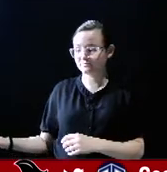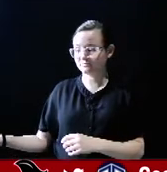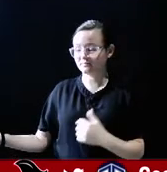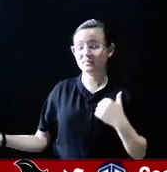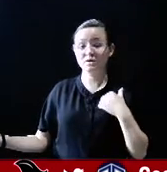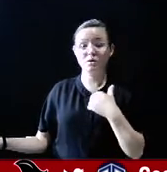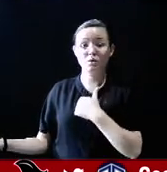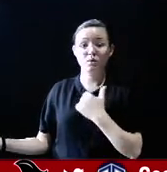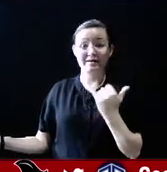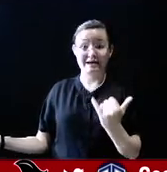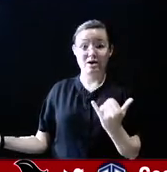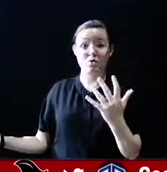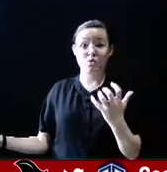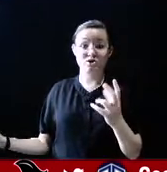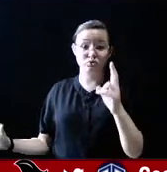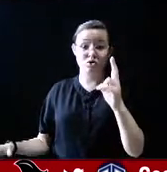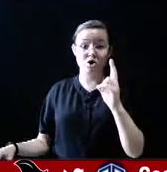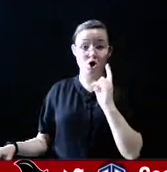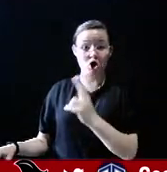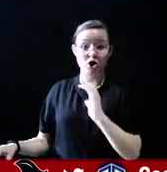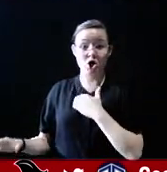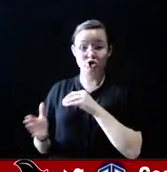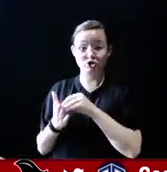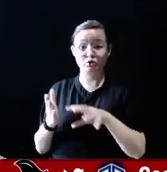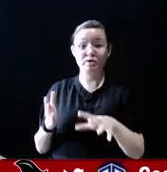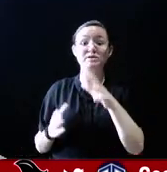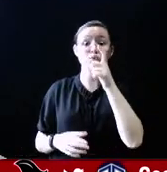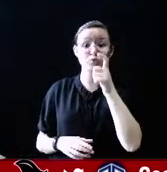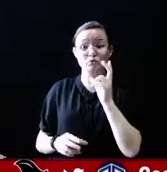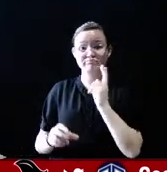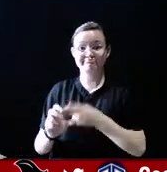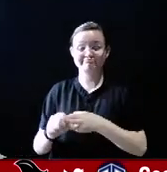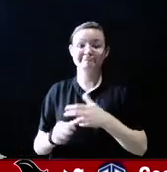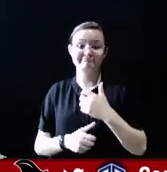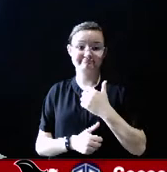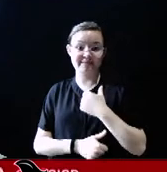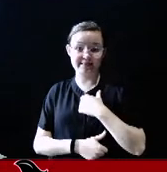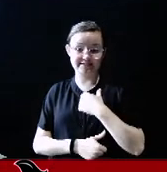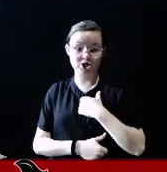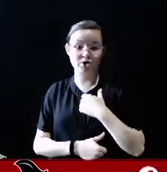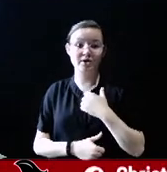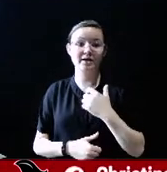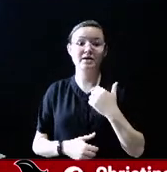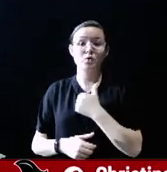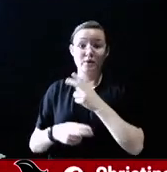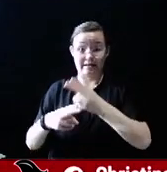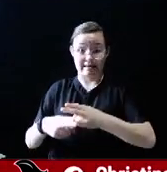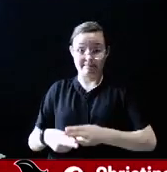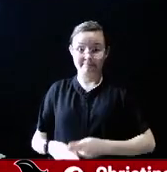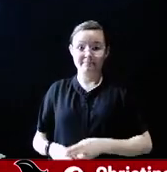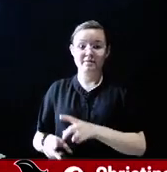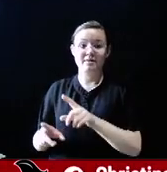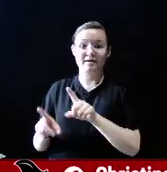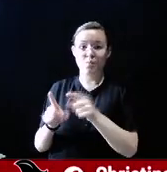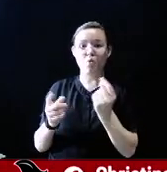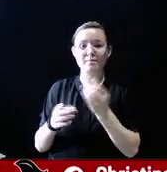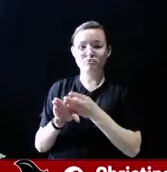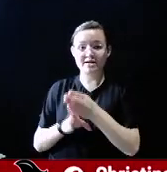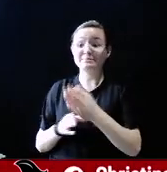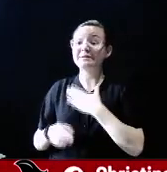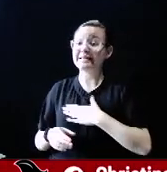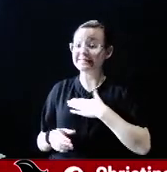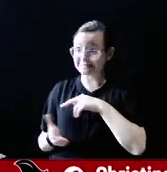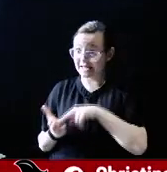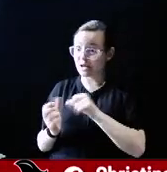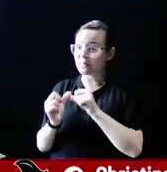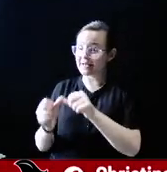We would like to now honor our students who have enlisted in the military by name and branch. Please stand and remain